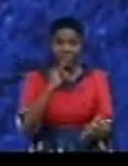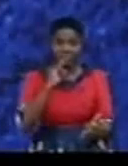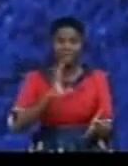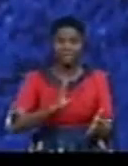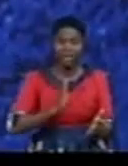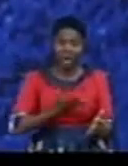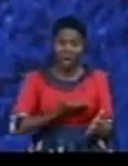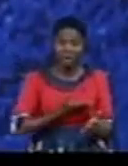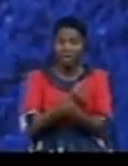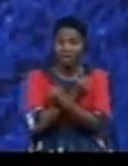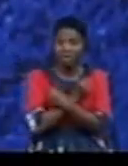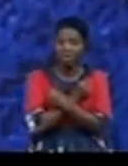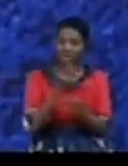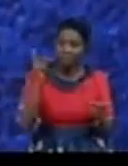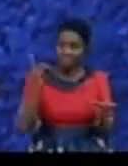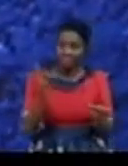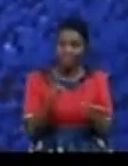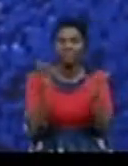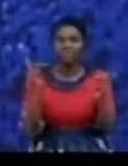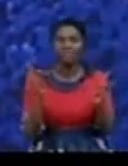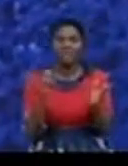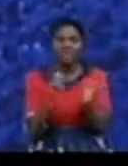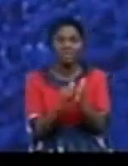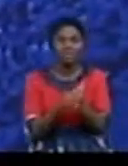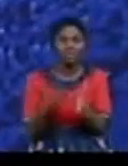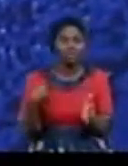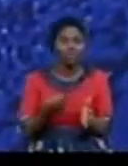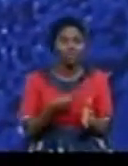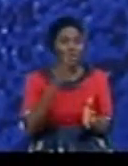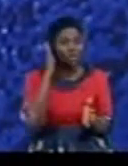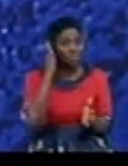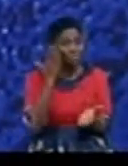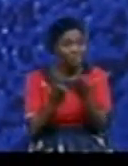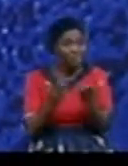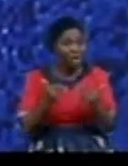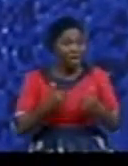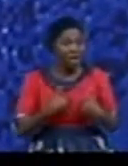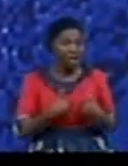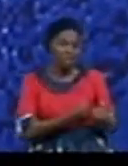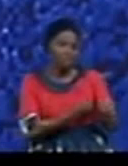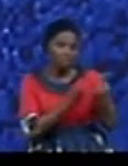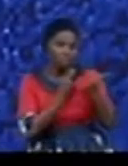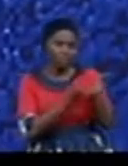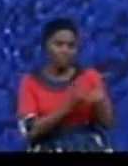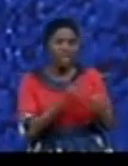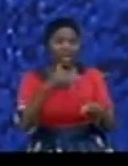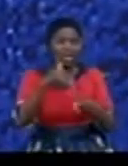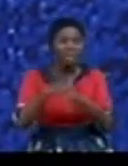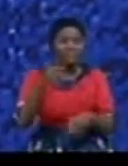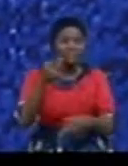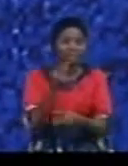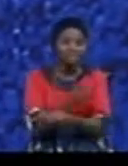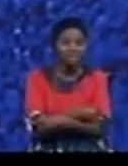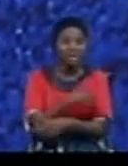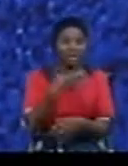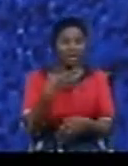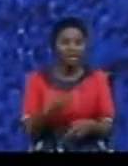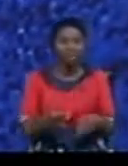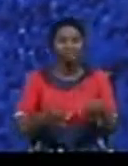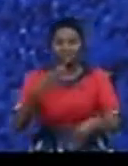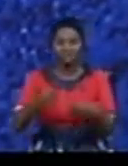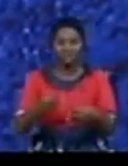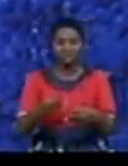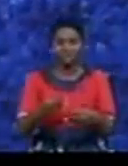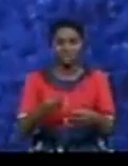love made perfect, that we may have boldness in the day of judgment. Look at this.